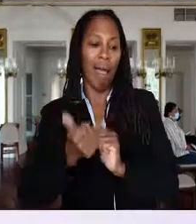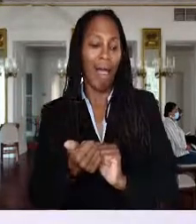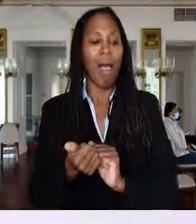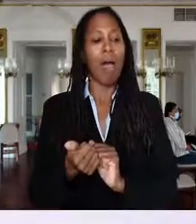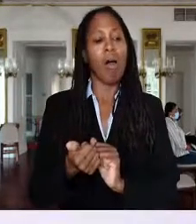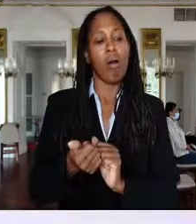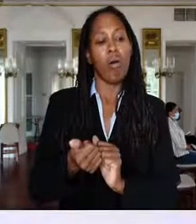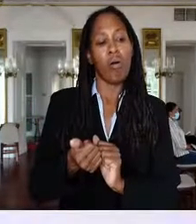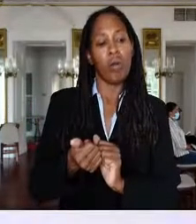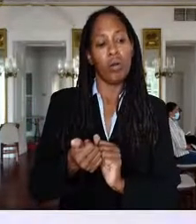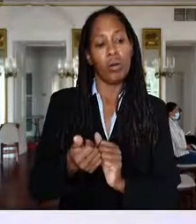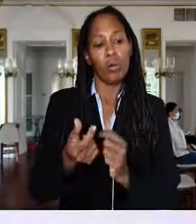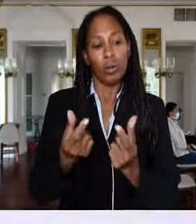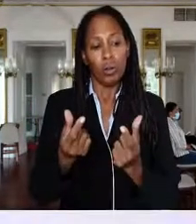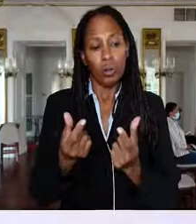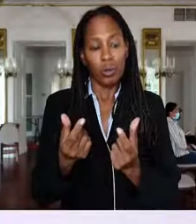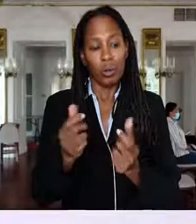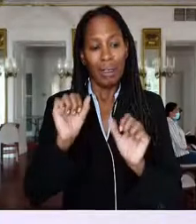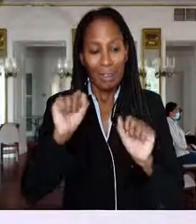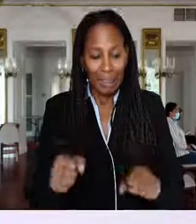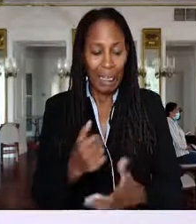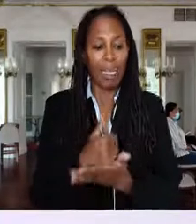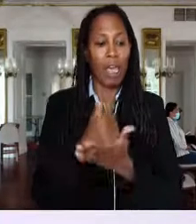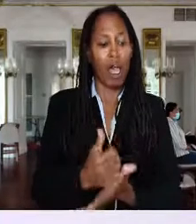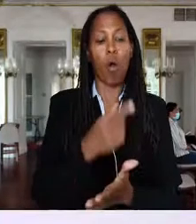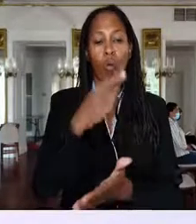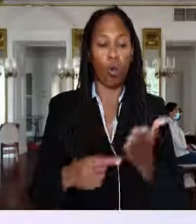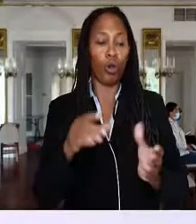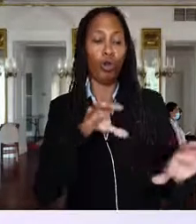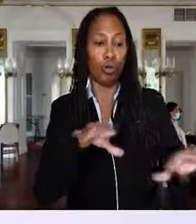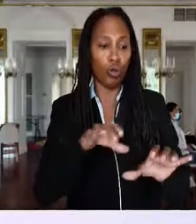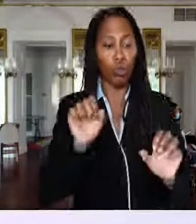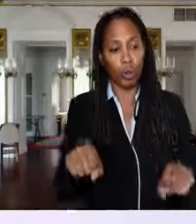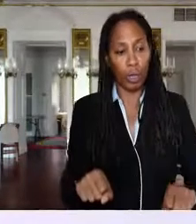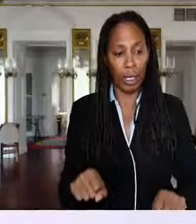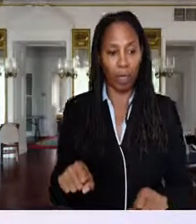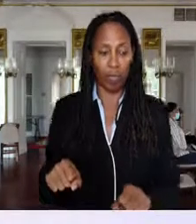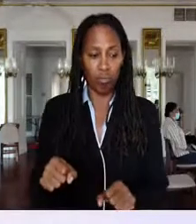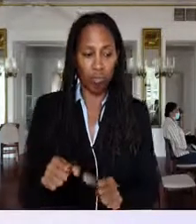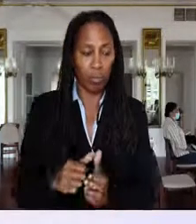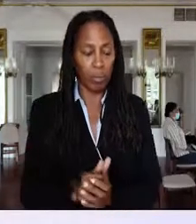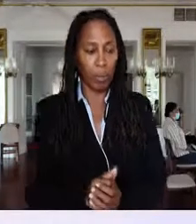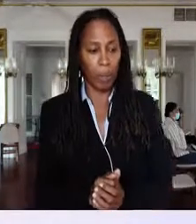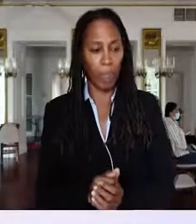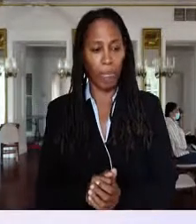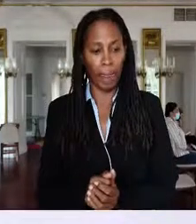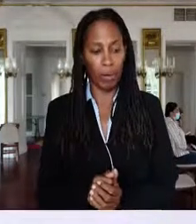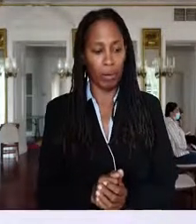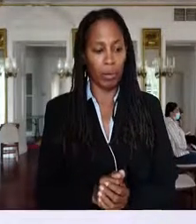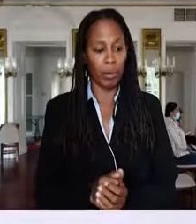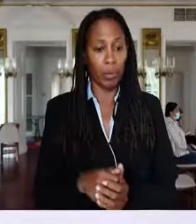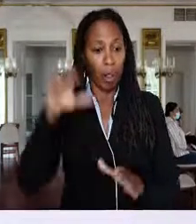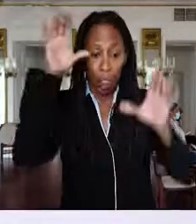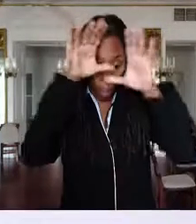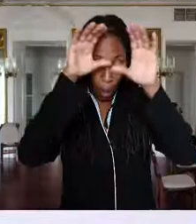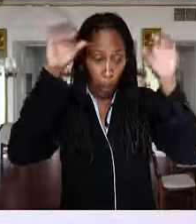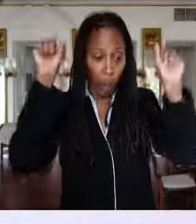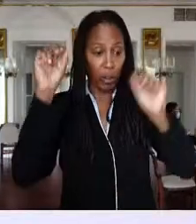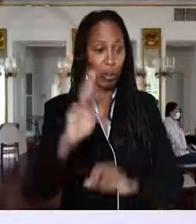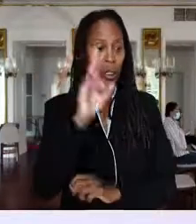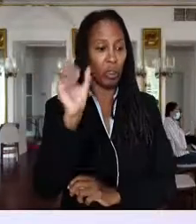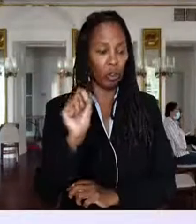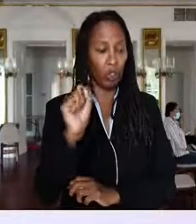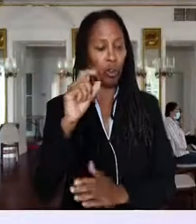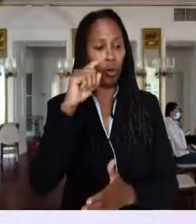is the next course of action? Is the administration going to petition the President of the United States? What are the strategies